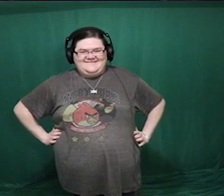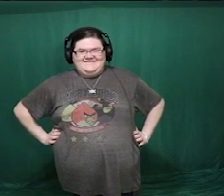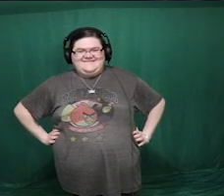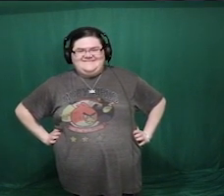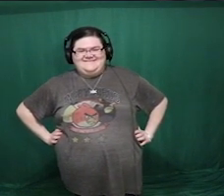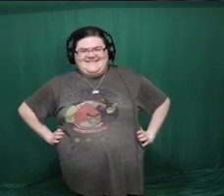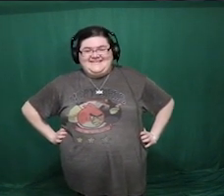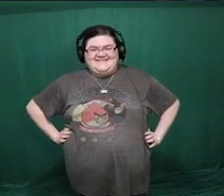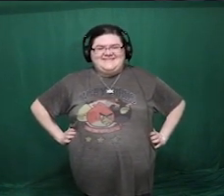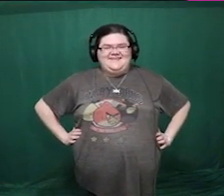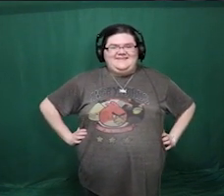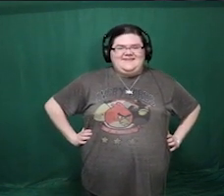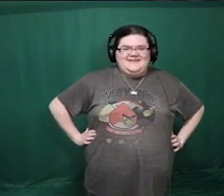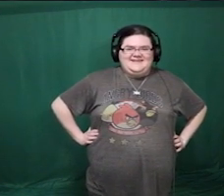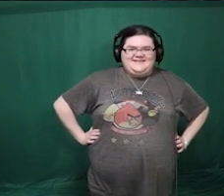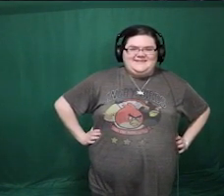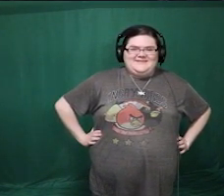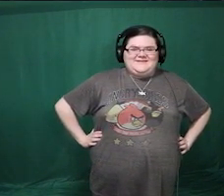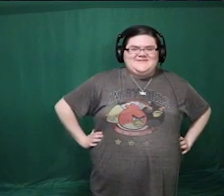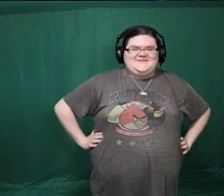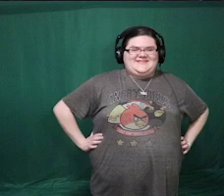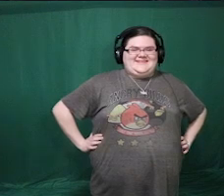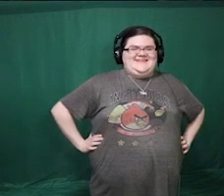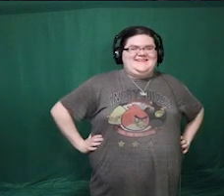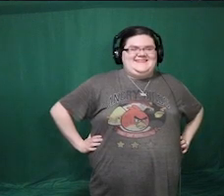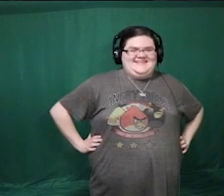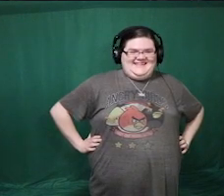good. First round. Easy for some.